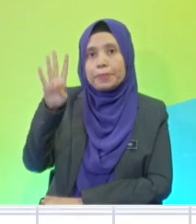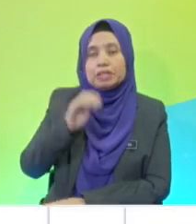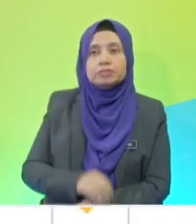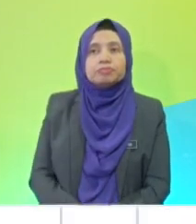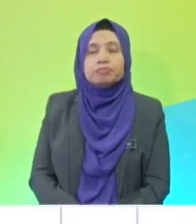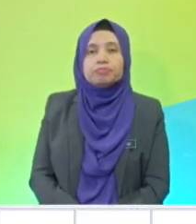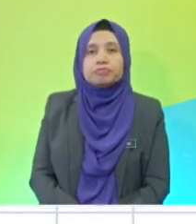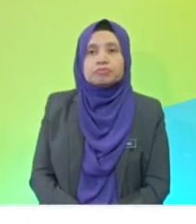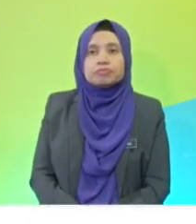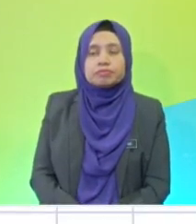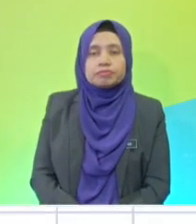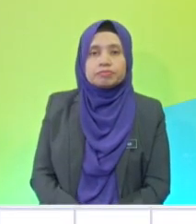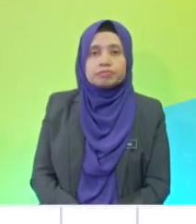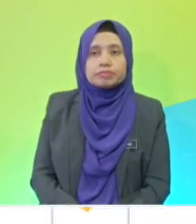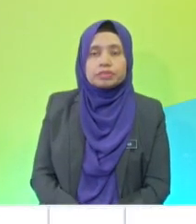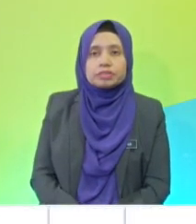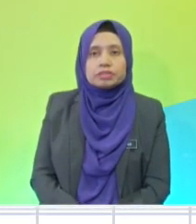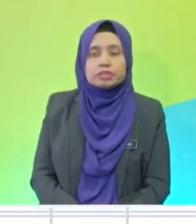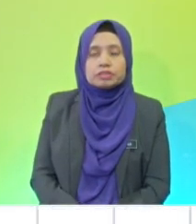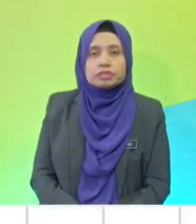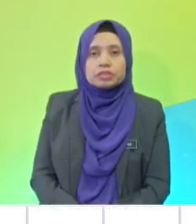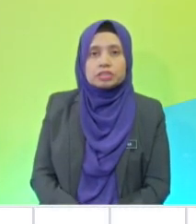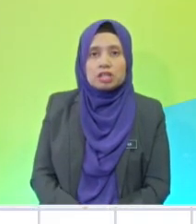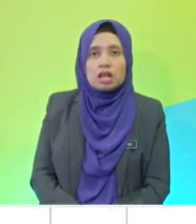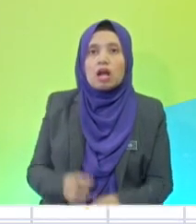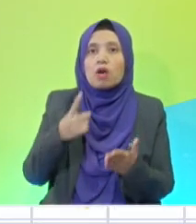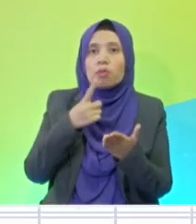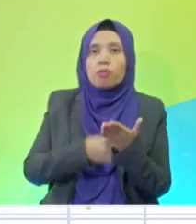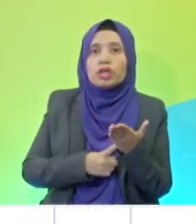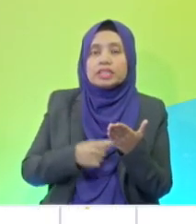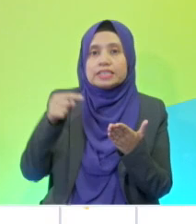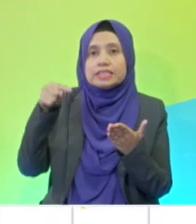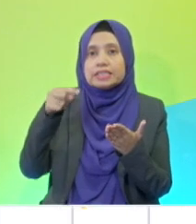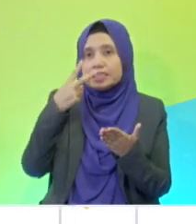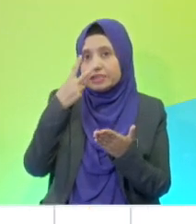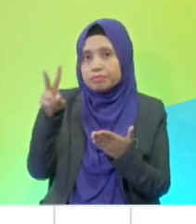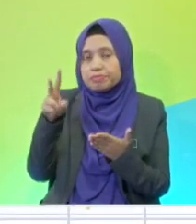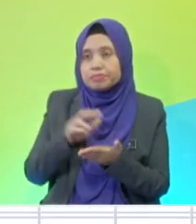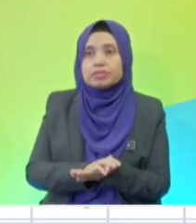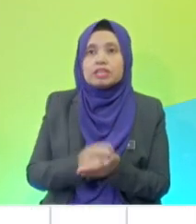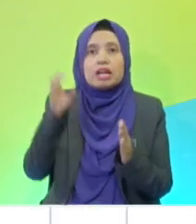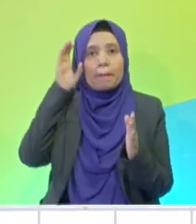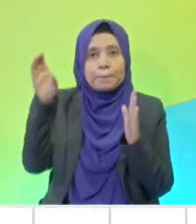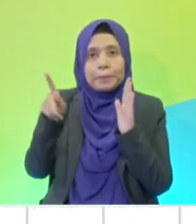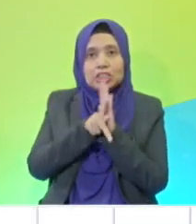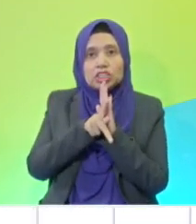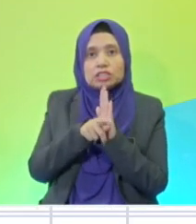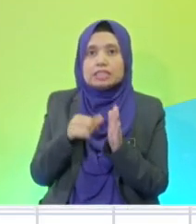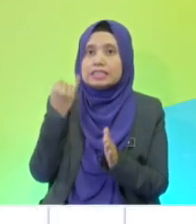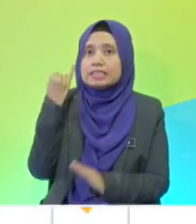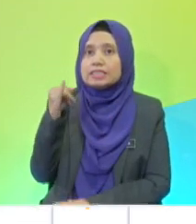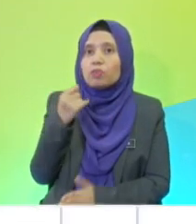This is C. Okay, B. Okay. What is this, Damien? I know this. I really like